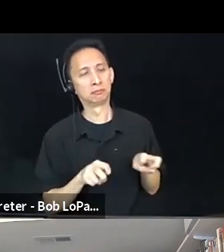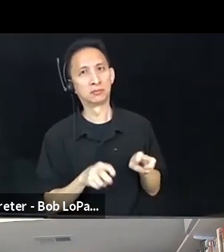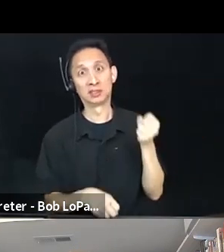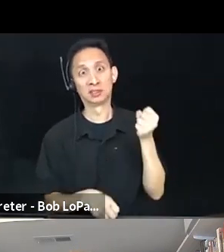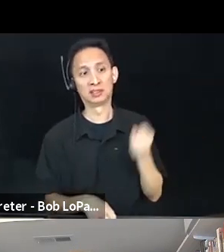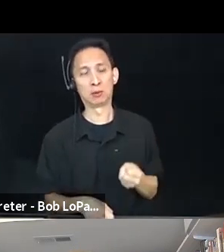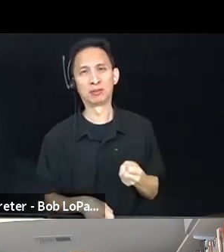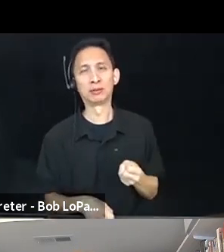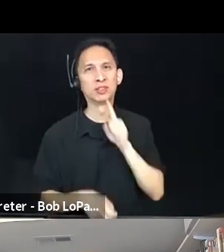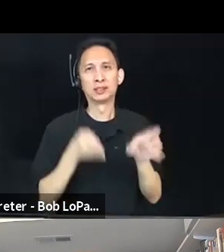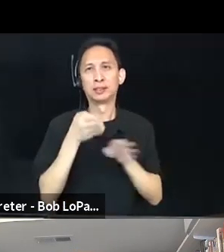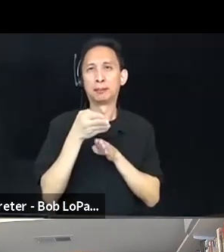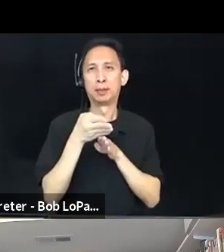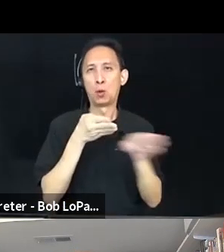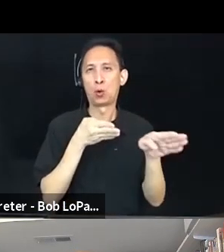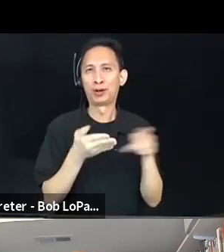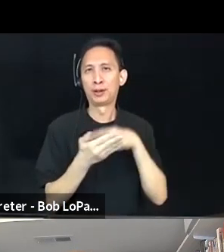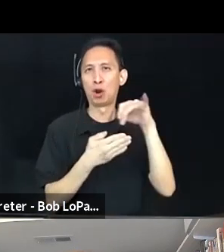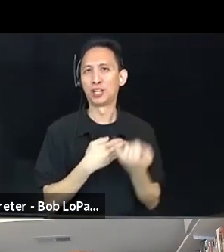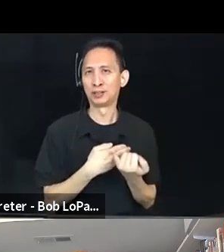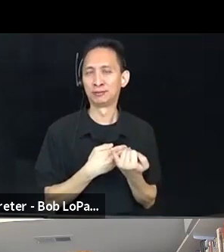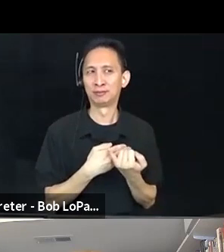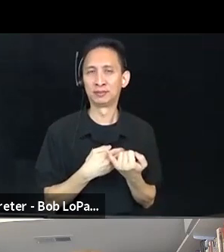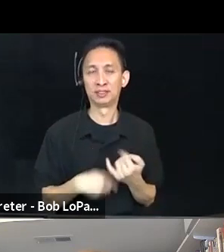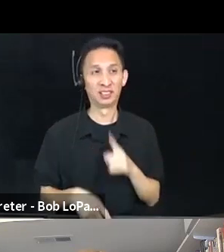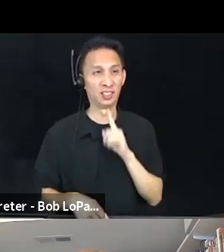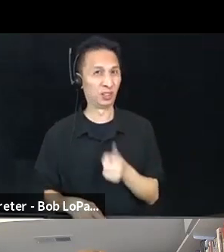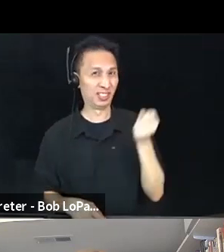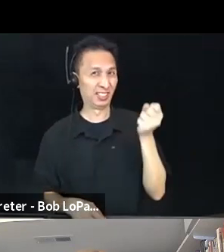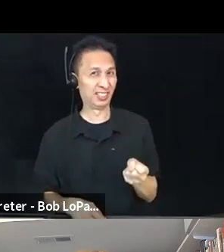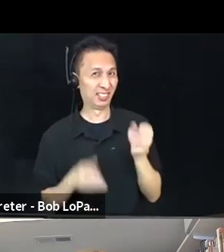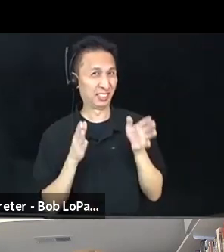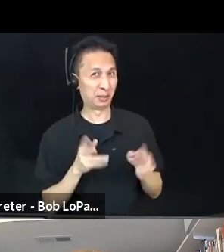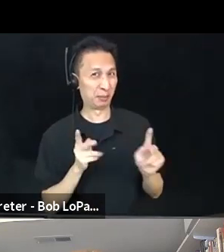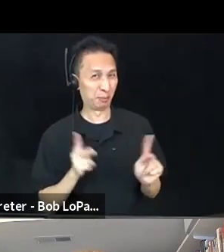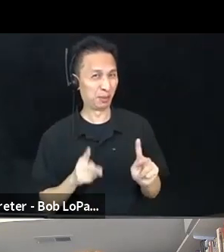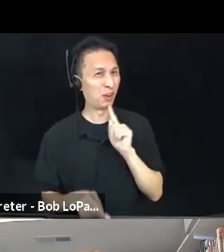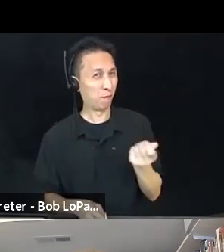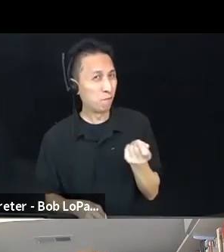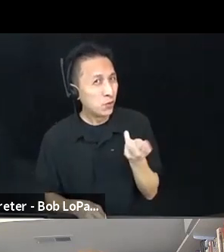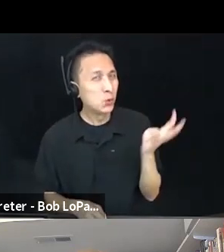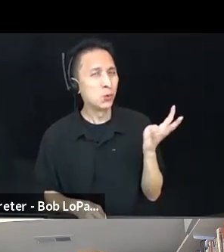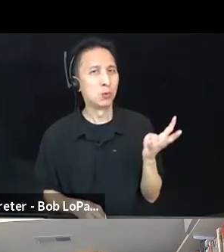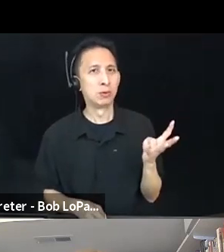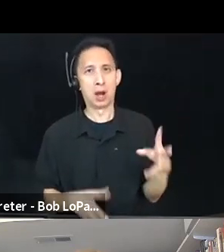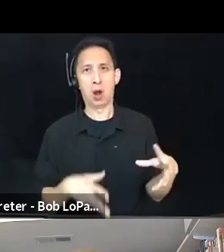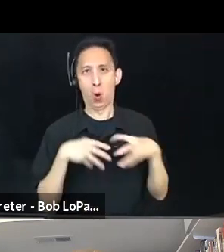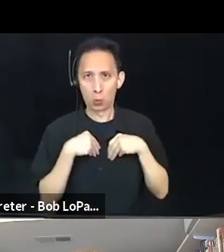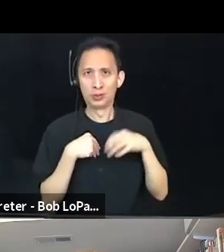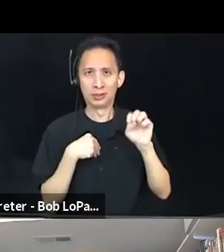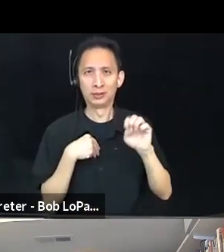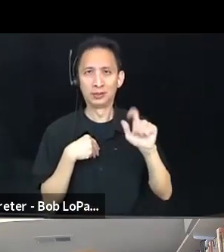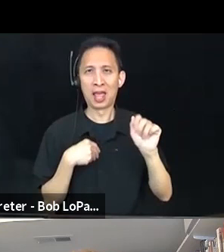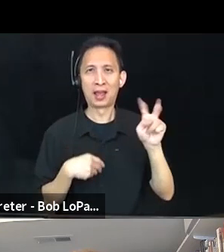really a minoritarian project. Very few Southerners were actually slaveholders. So what's the process by which